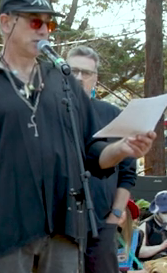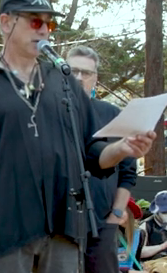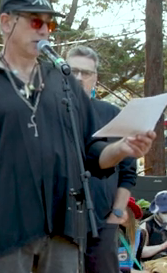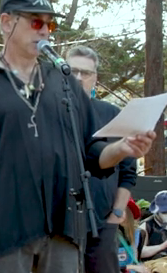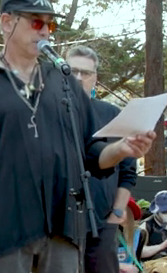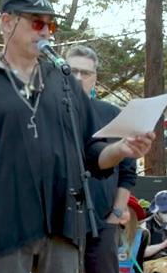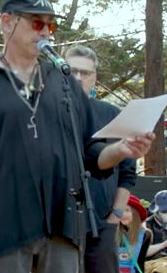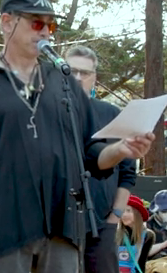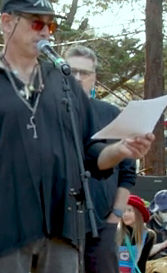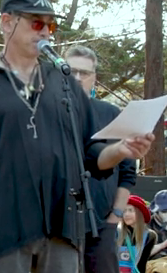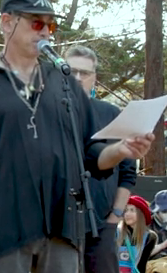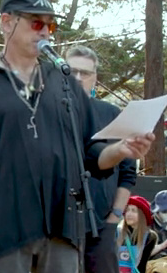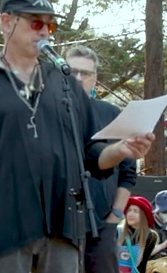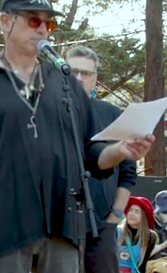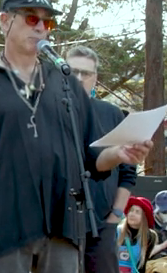Philomena Dare.